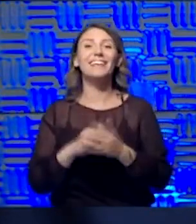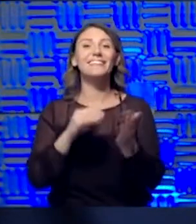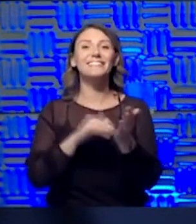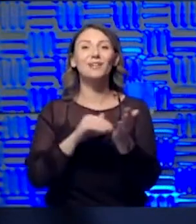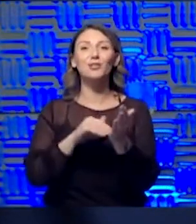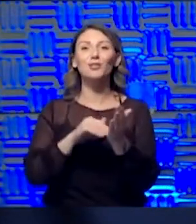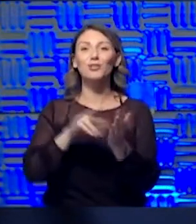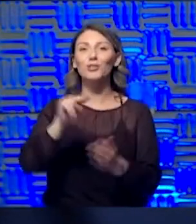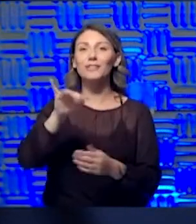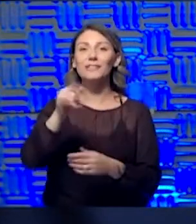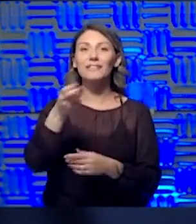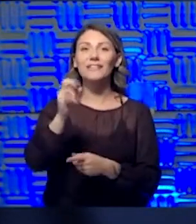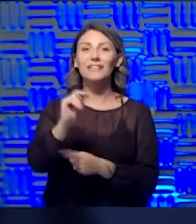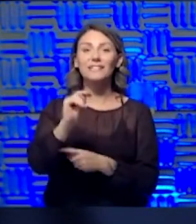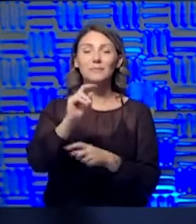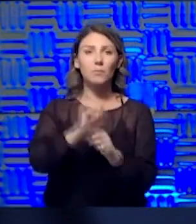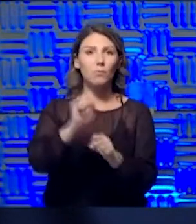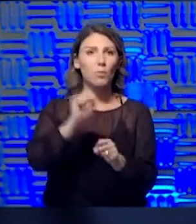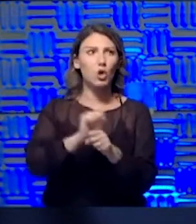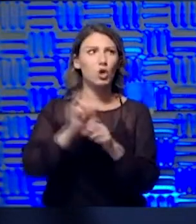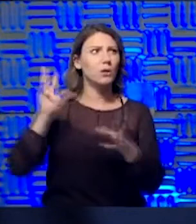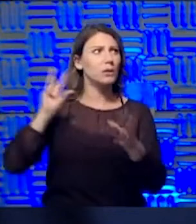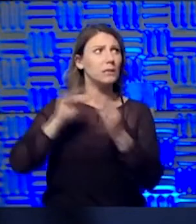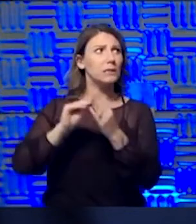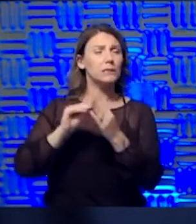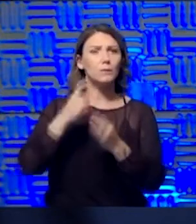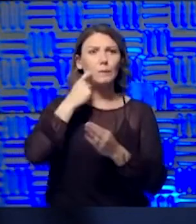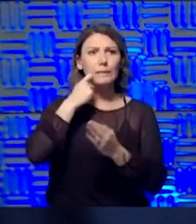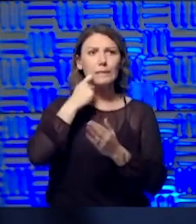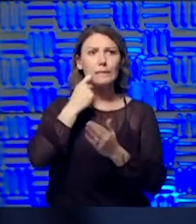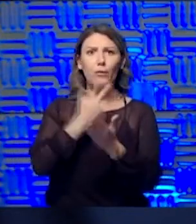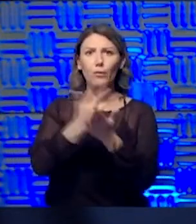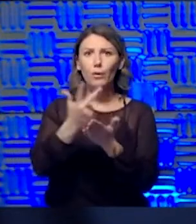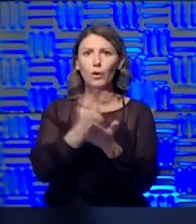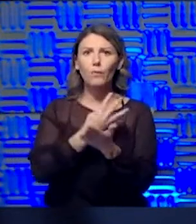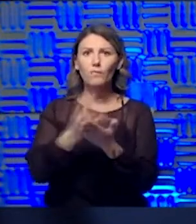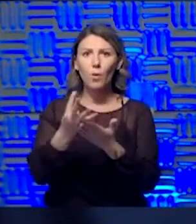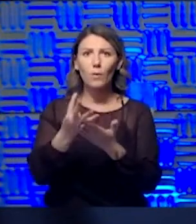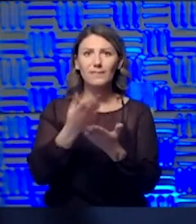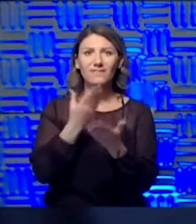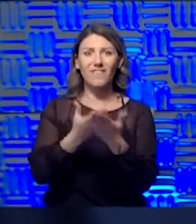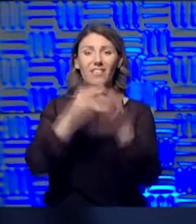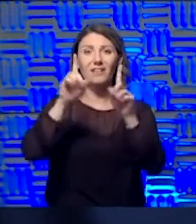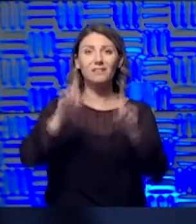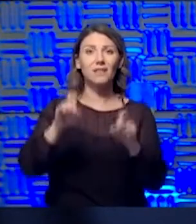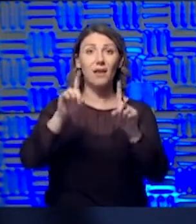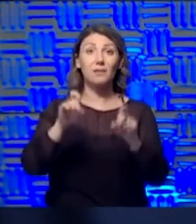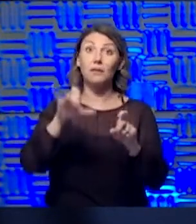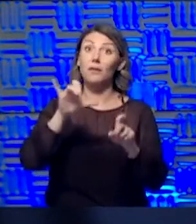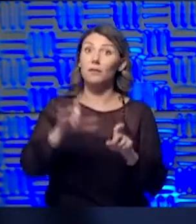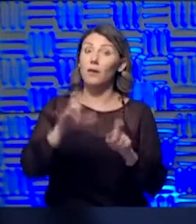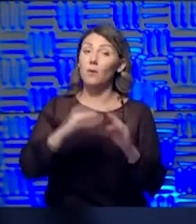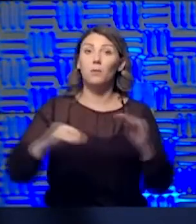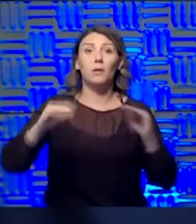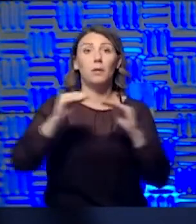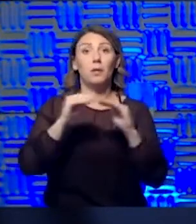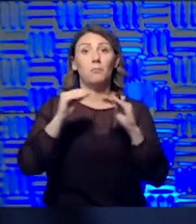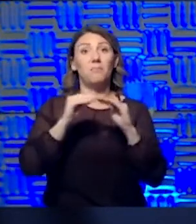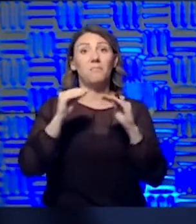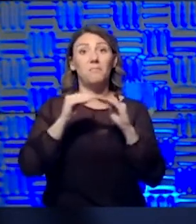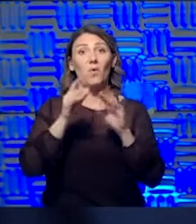with that for the past 3 or 4 weeks, wanting to get a validated test for that, because it definitely would be much more